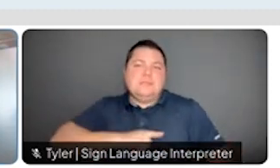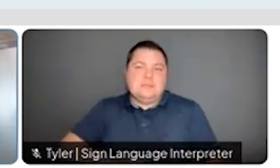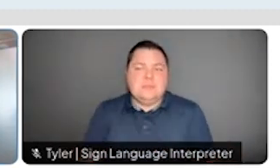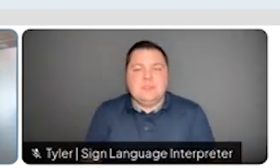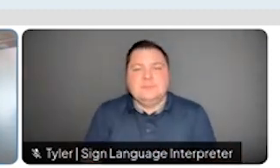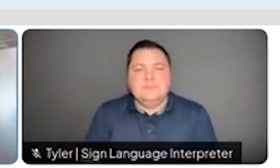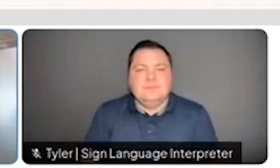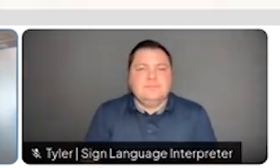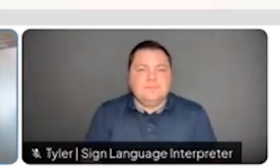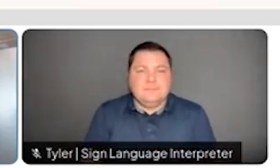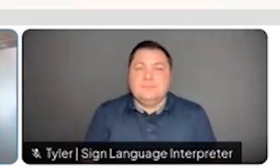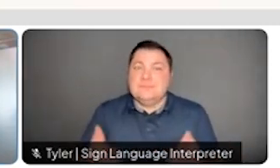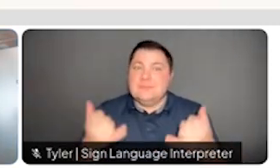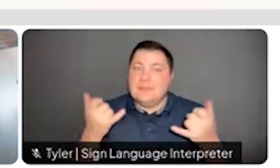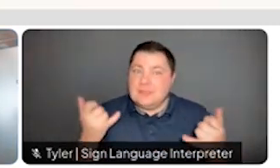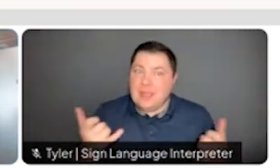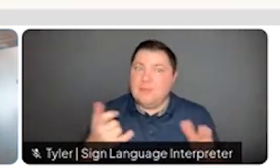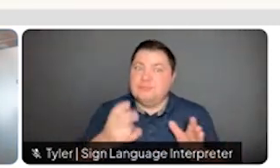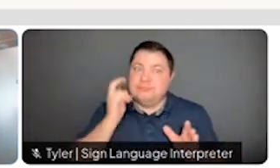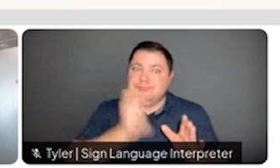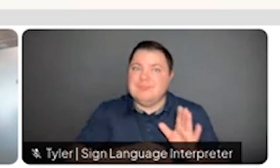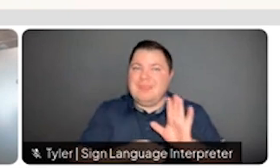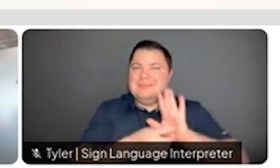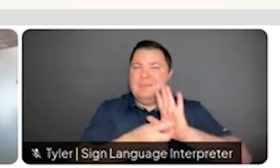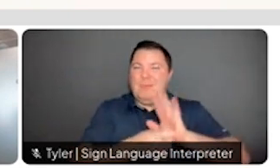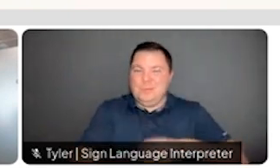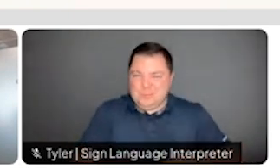with that, let's now dive into the demo.